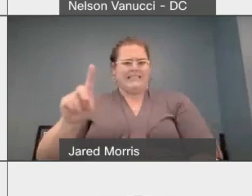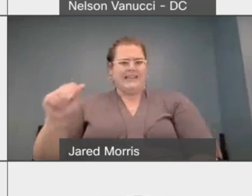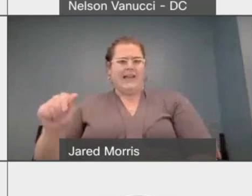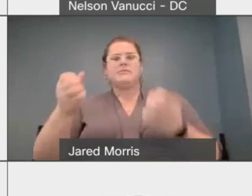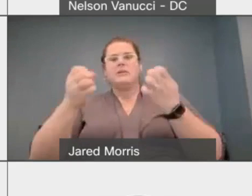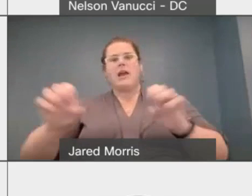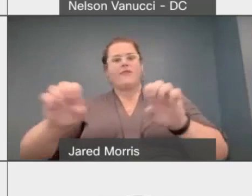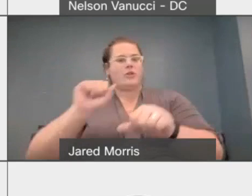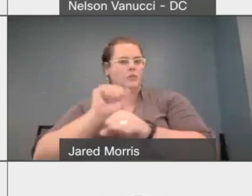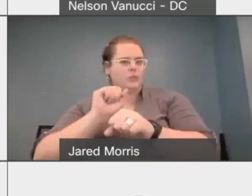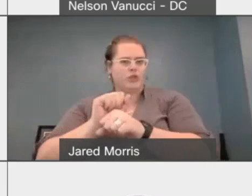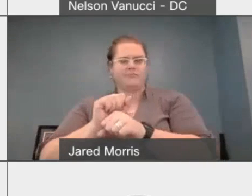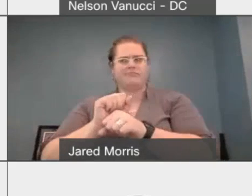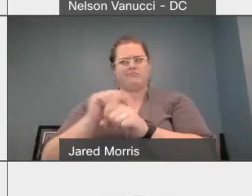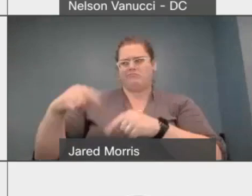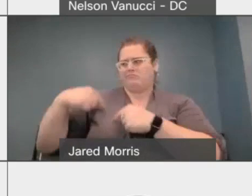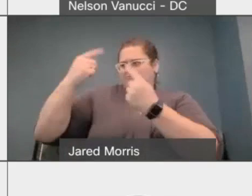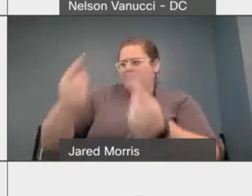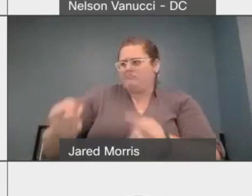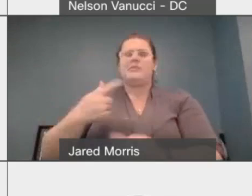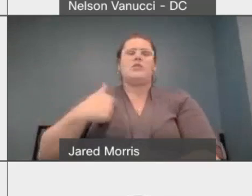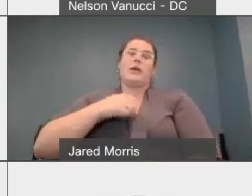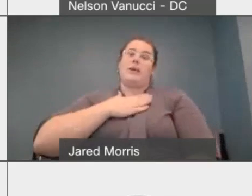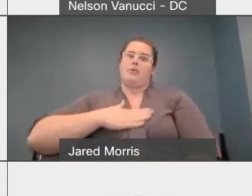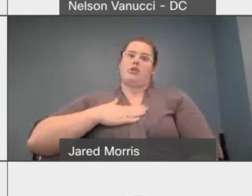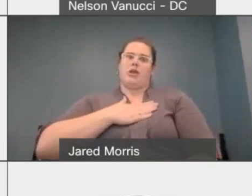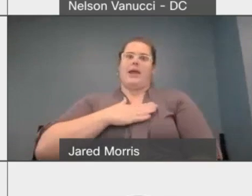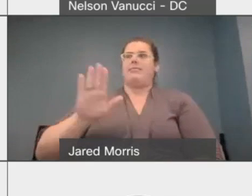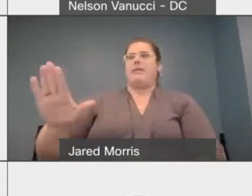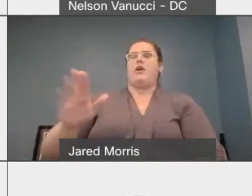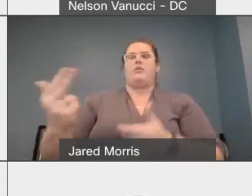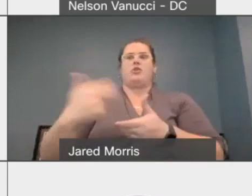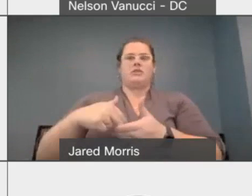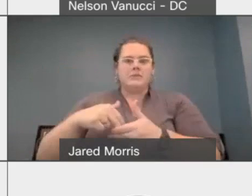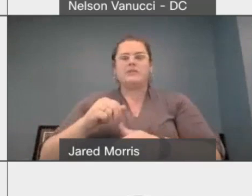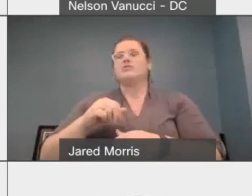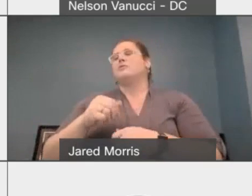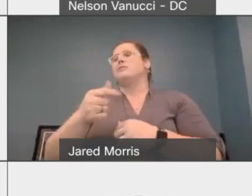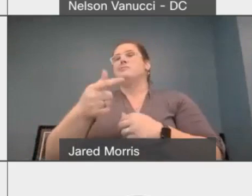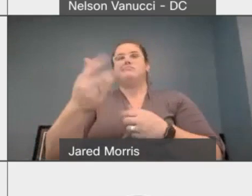their participation in all of those stakeholder engagement efforts.